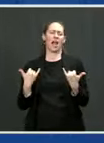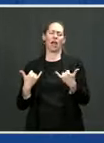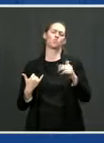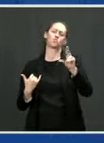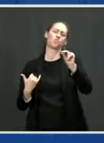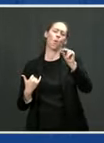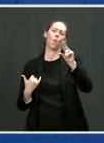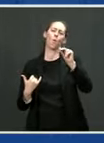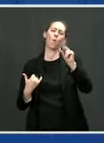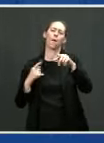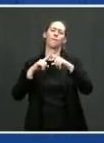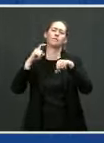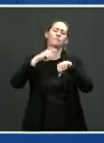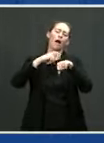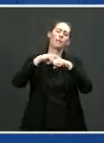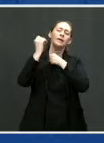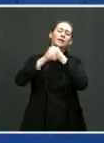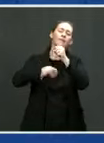When